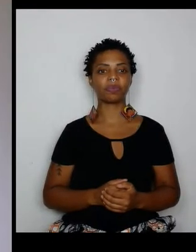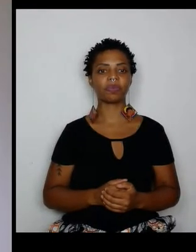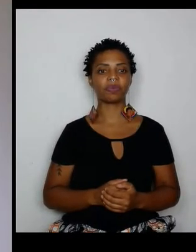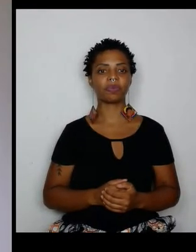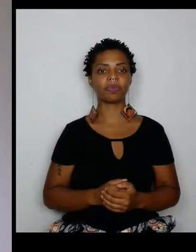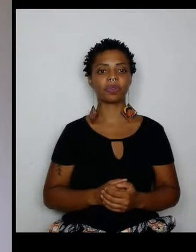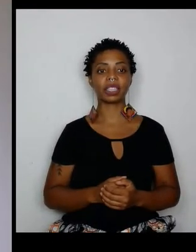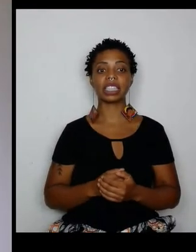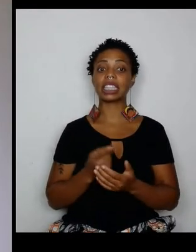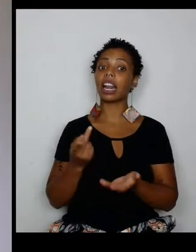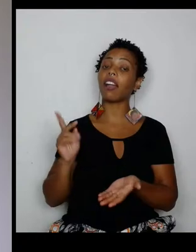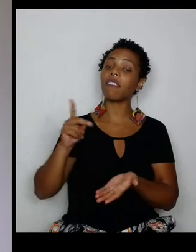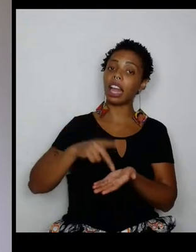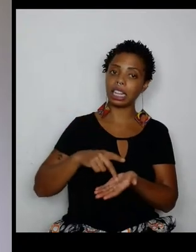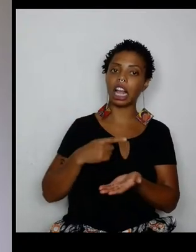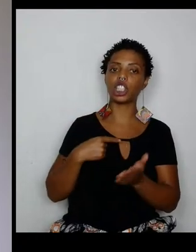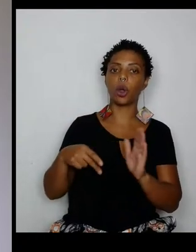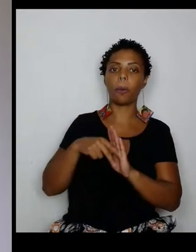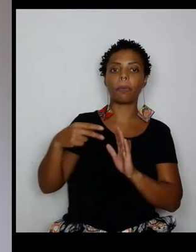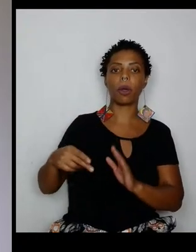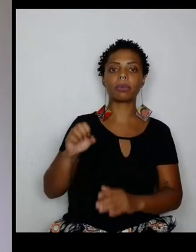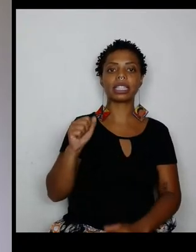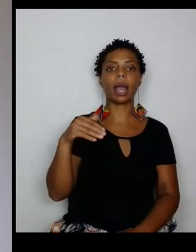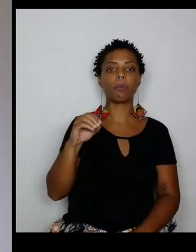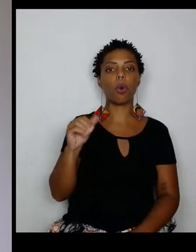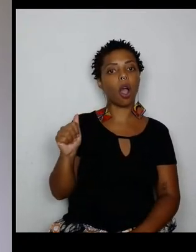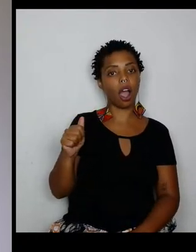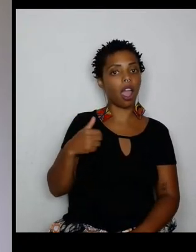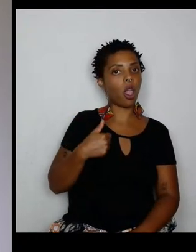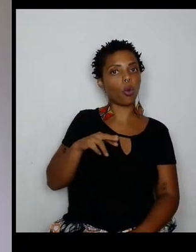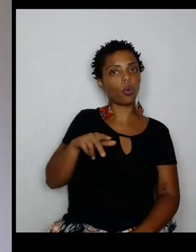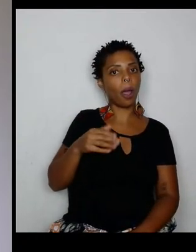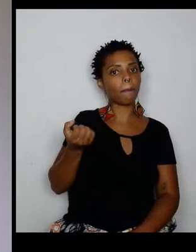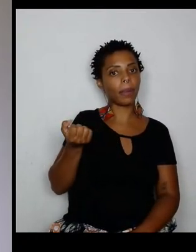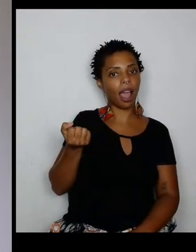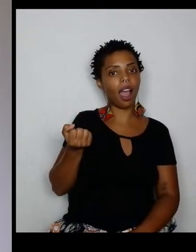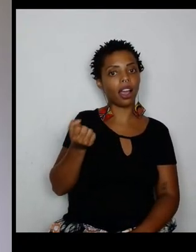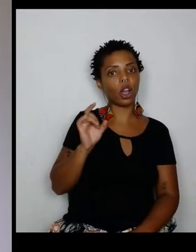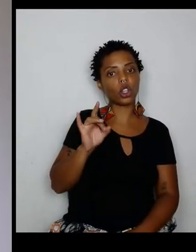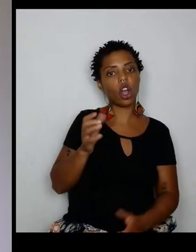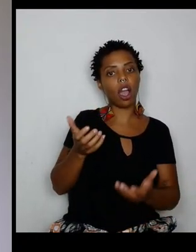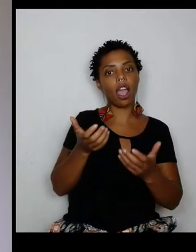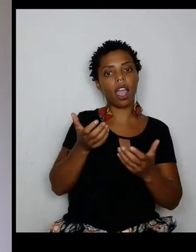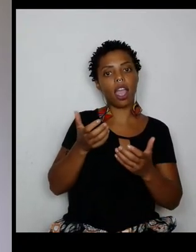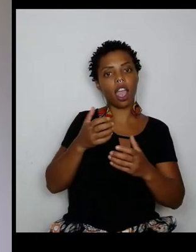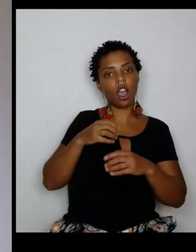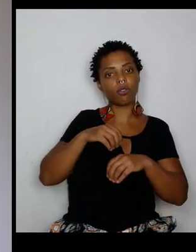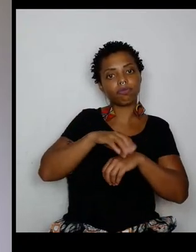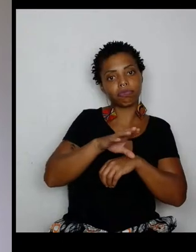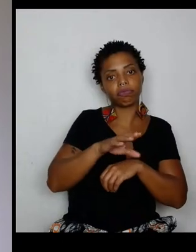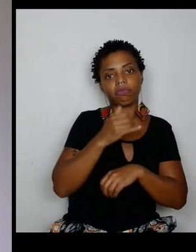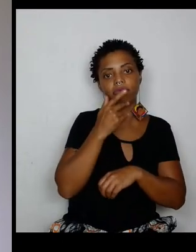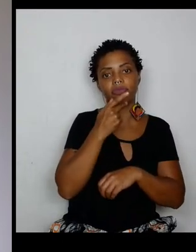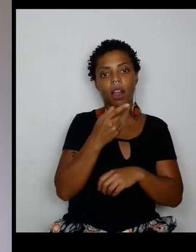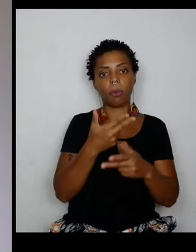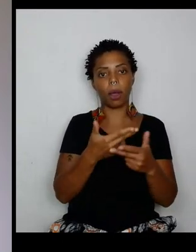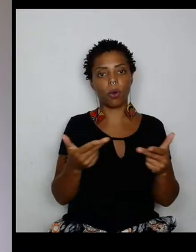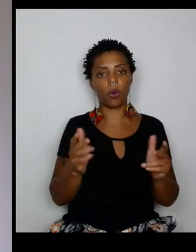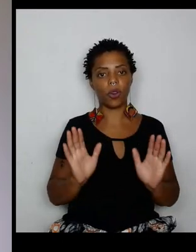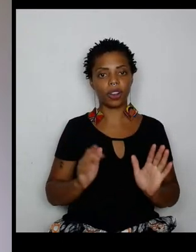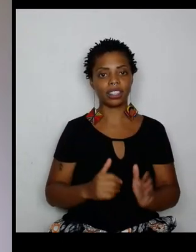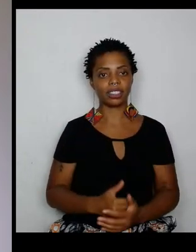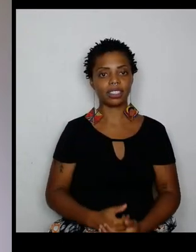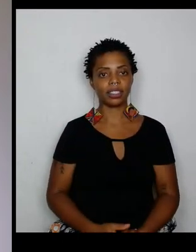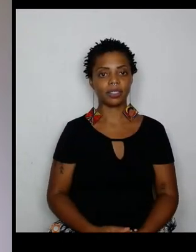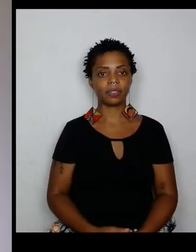um just saying but and i'm not sure what anyone else is i mean whiteness is a great glass forgive me yeah no no no that's